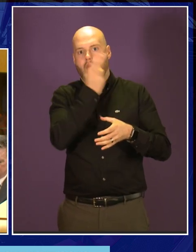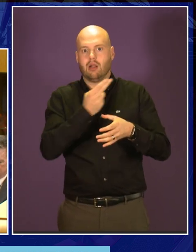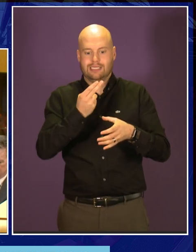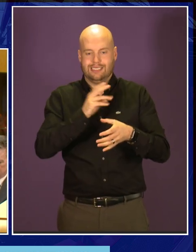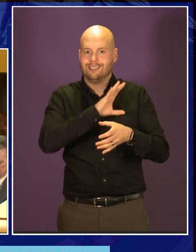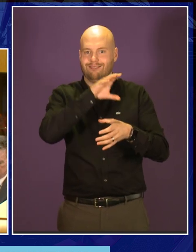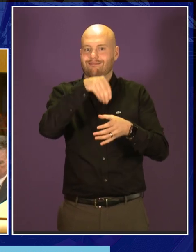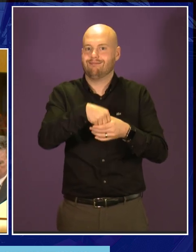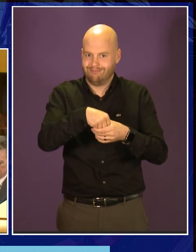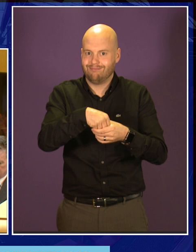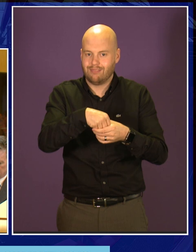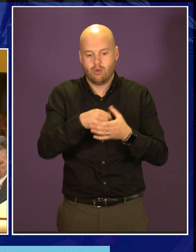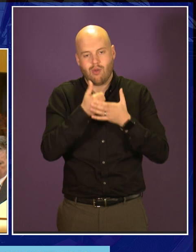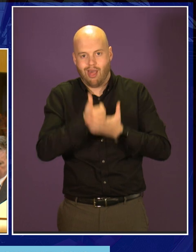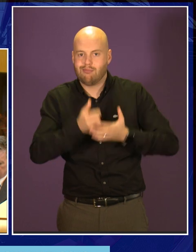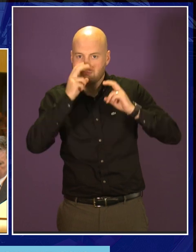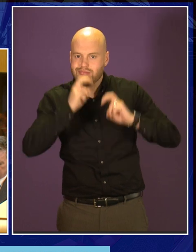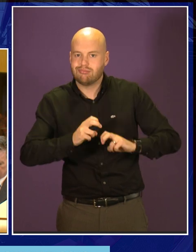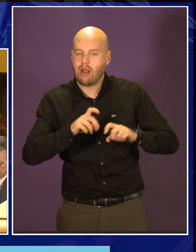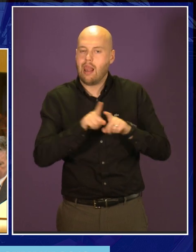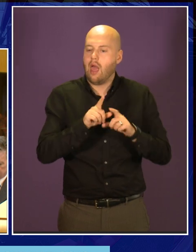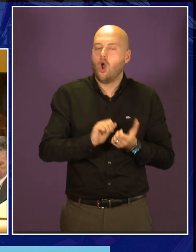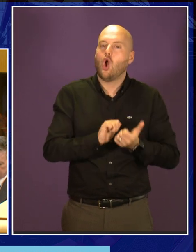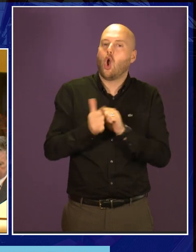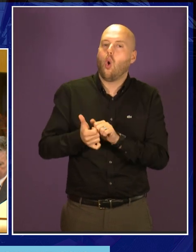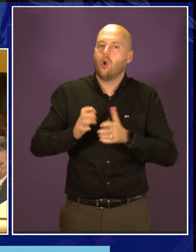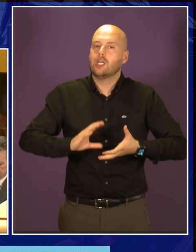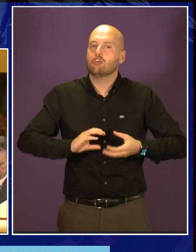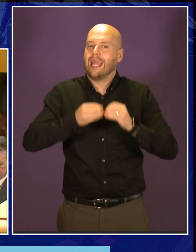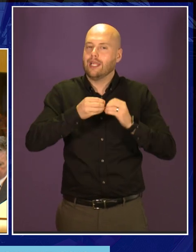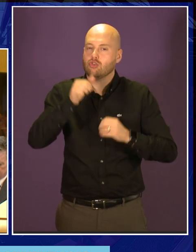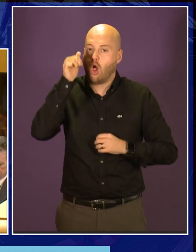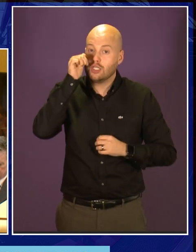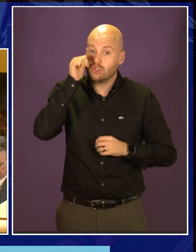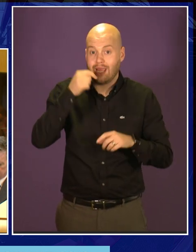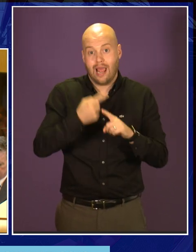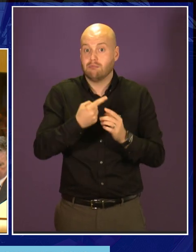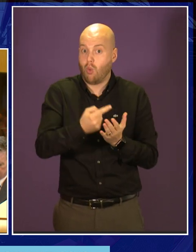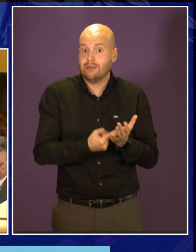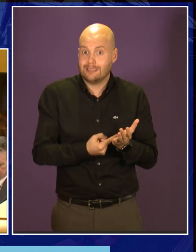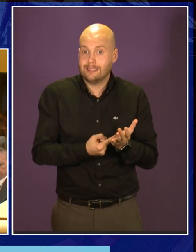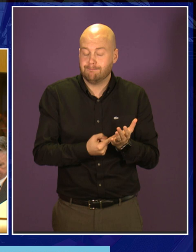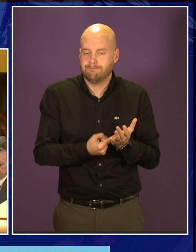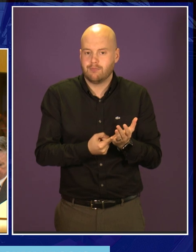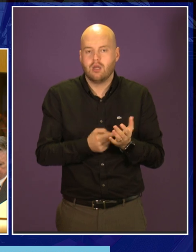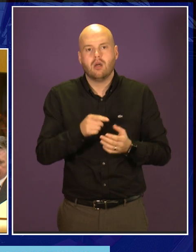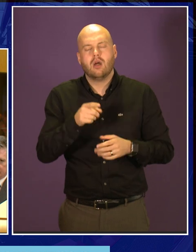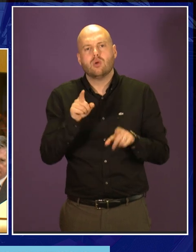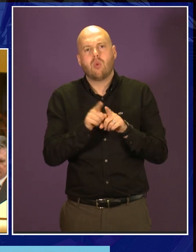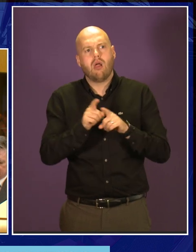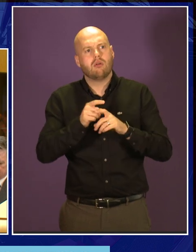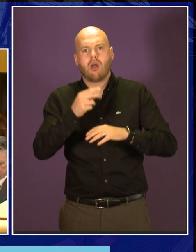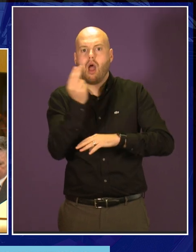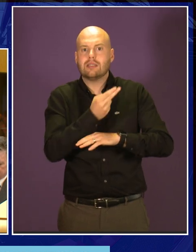as a practice-based researcher, as a co-creator of knowledge and of policy, and crucially, as a driver of